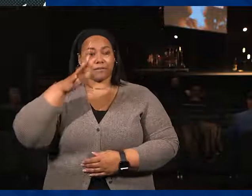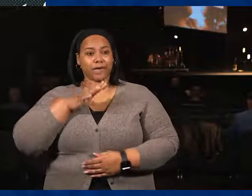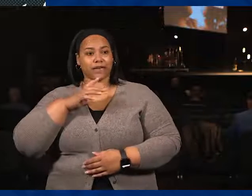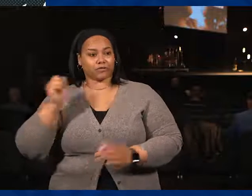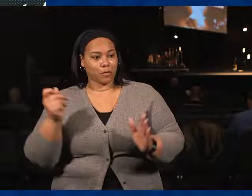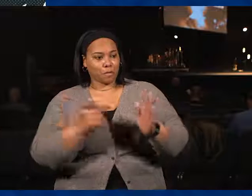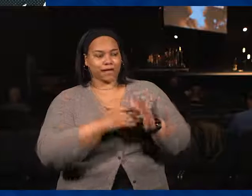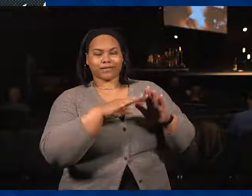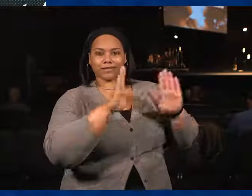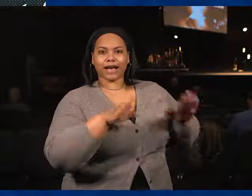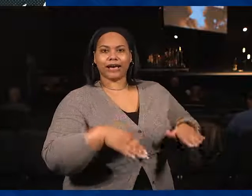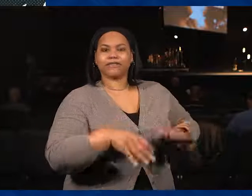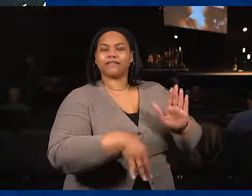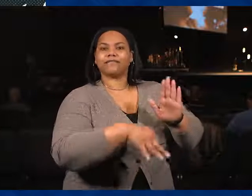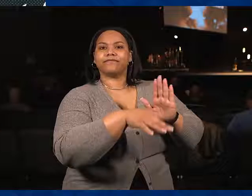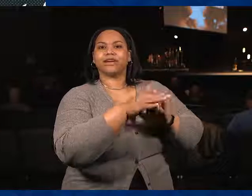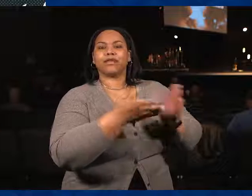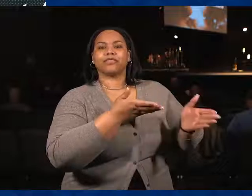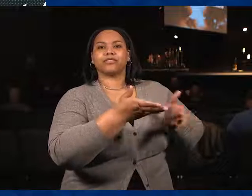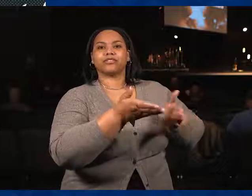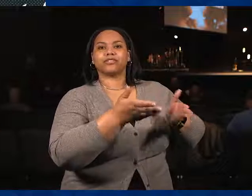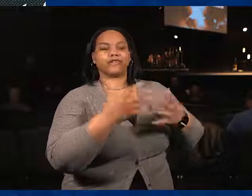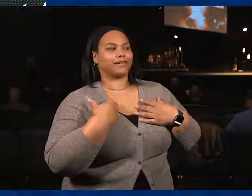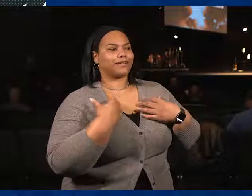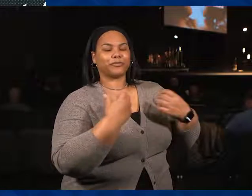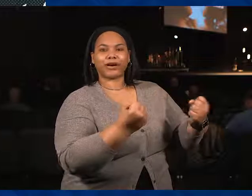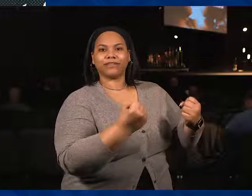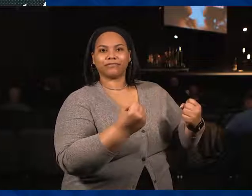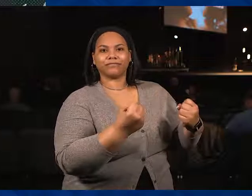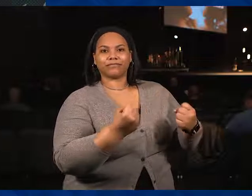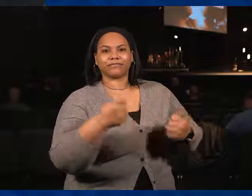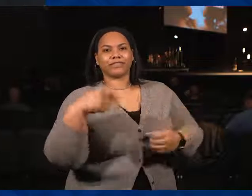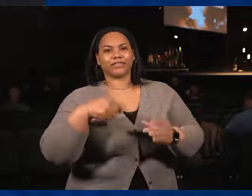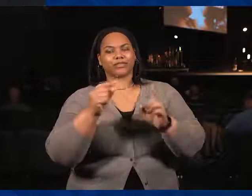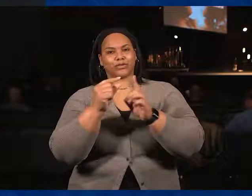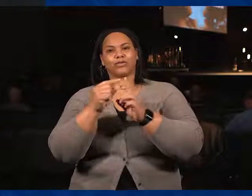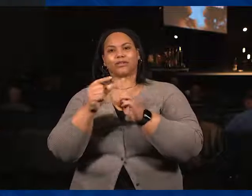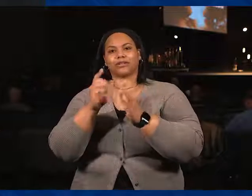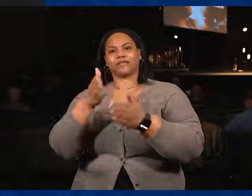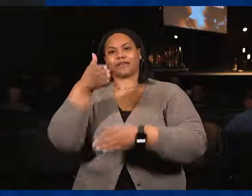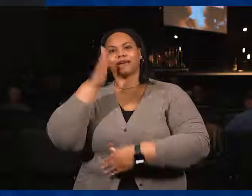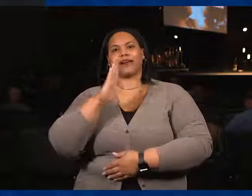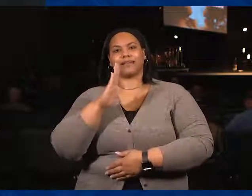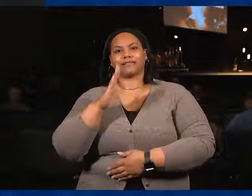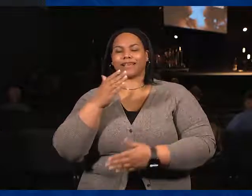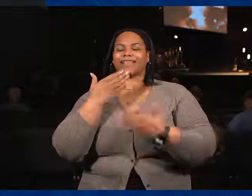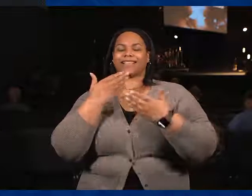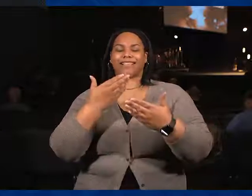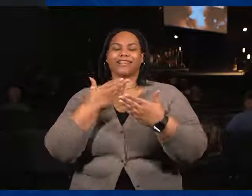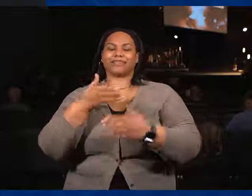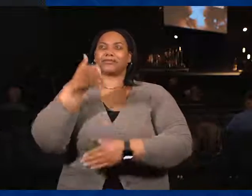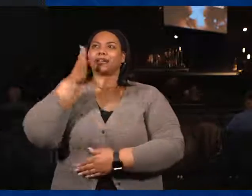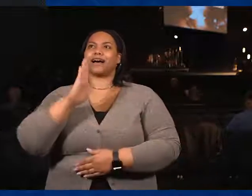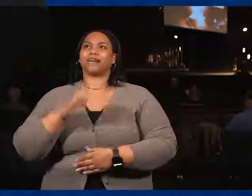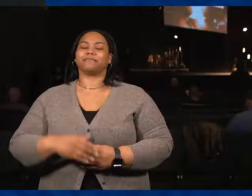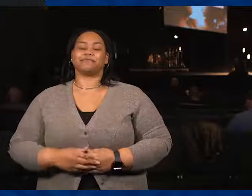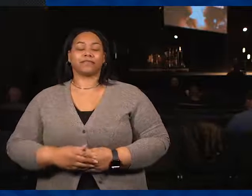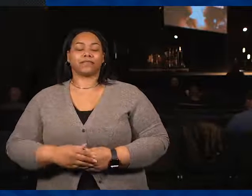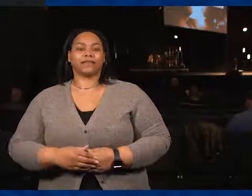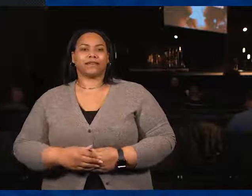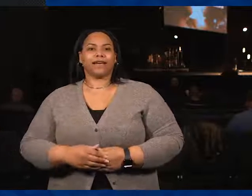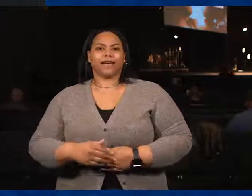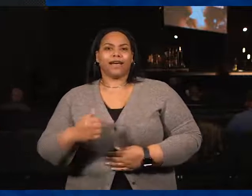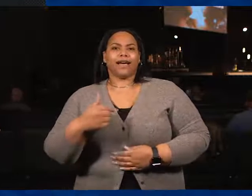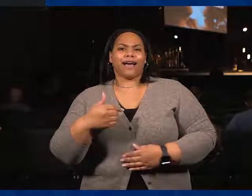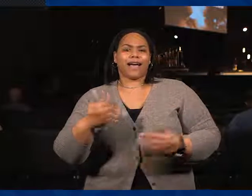house and found the servant well. This is the word of God. Thanks be to God. I have an assignment